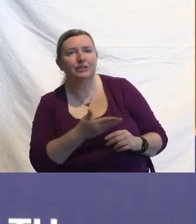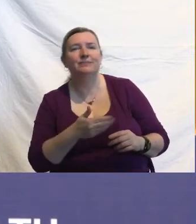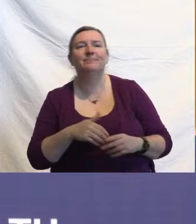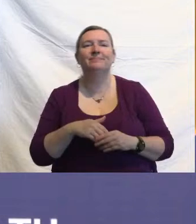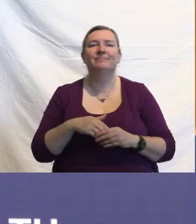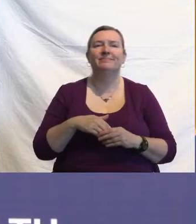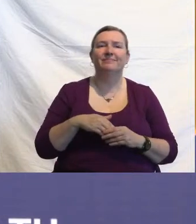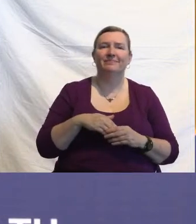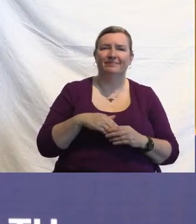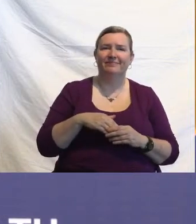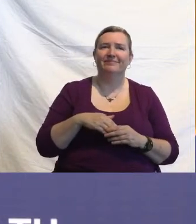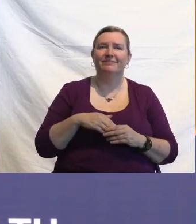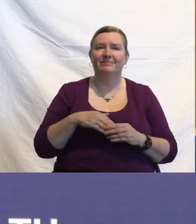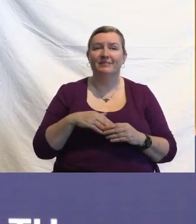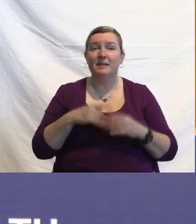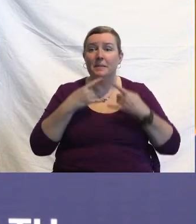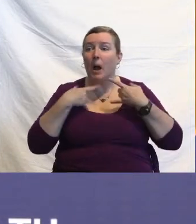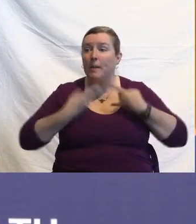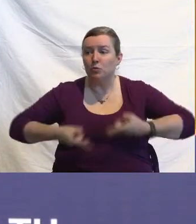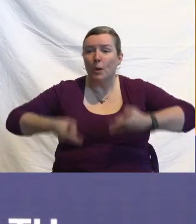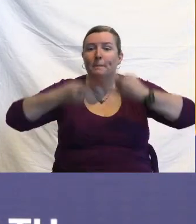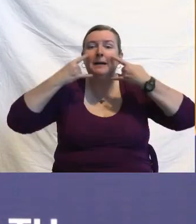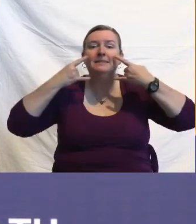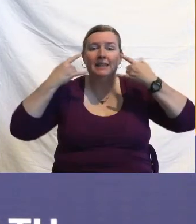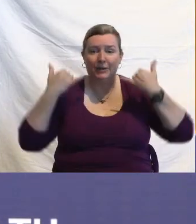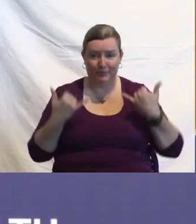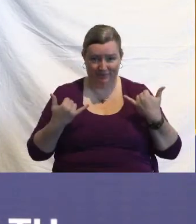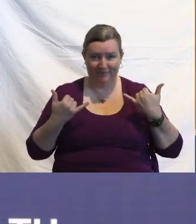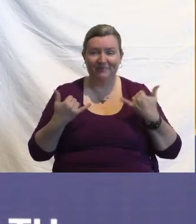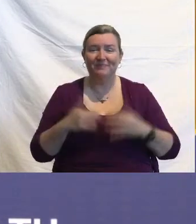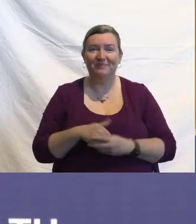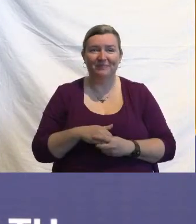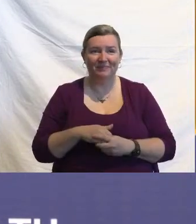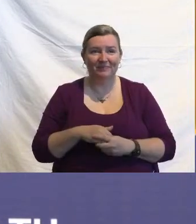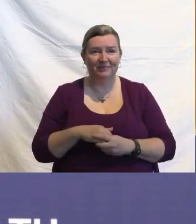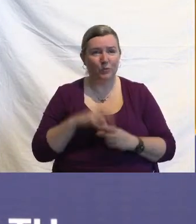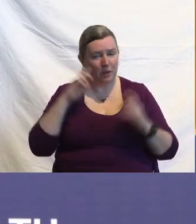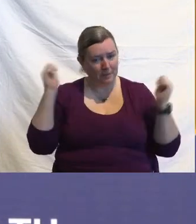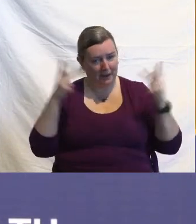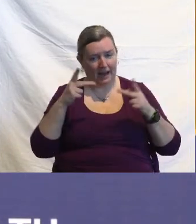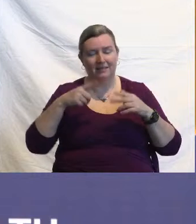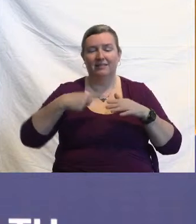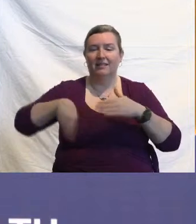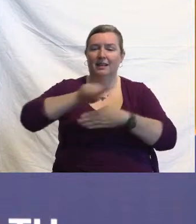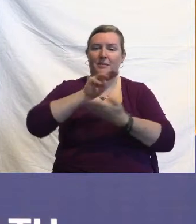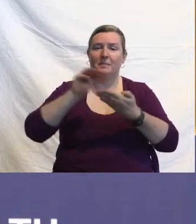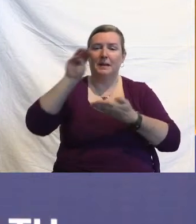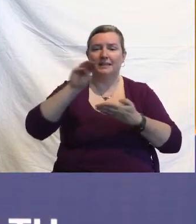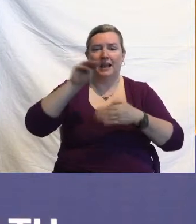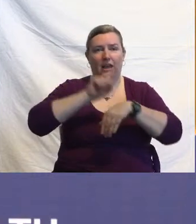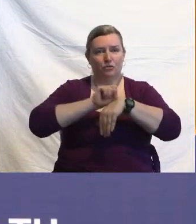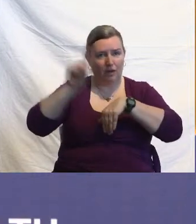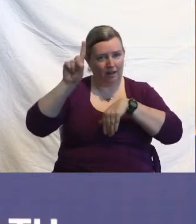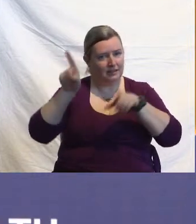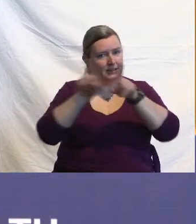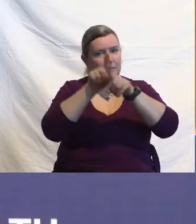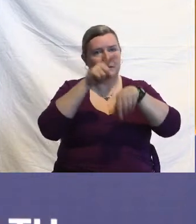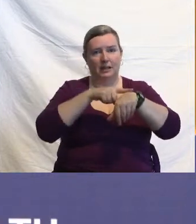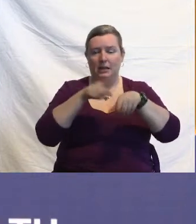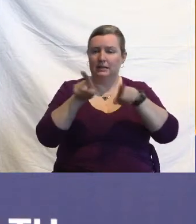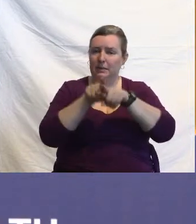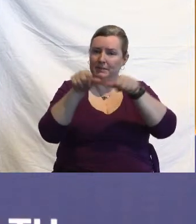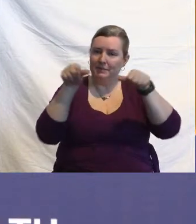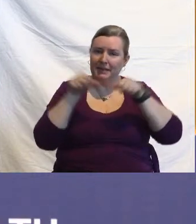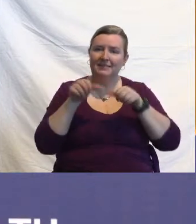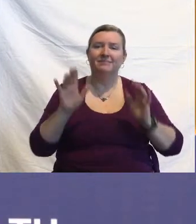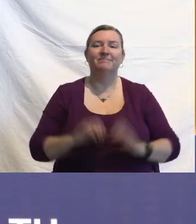be back here in person a week from today at 1 o'clock, same time, same station. We